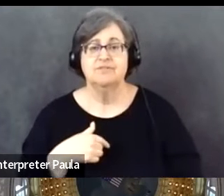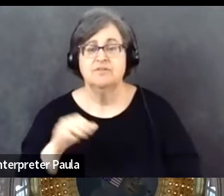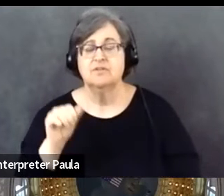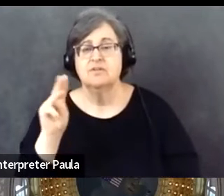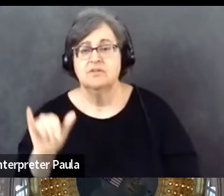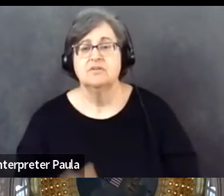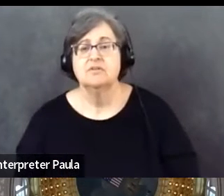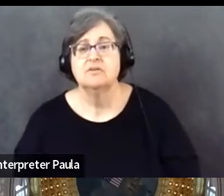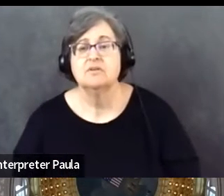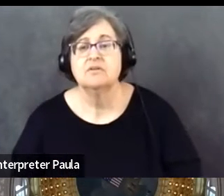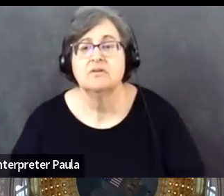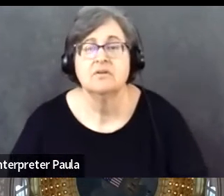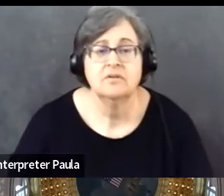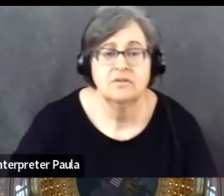think